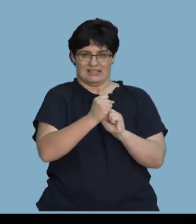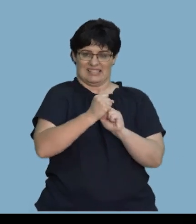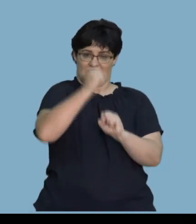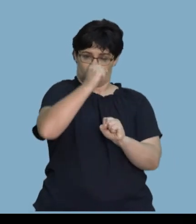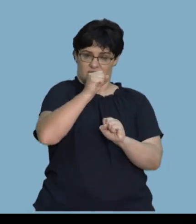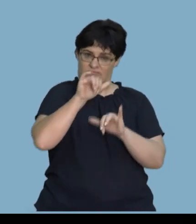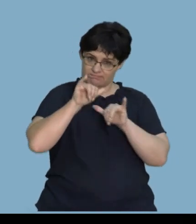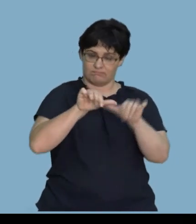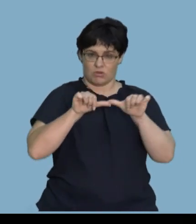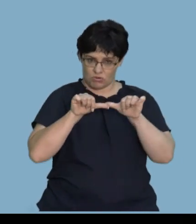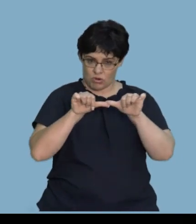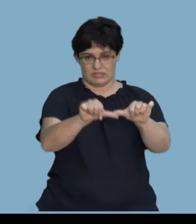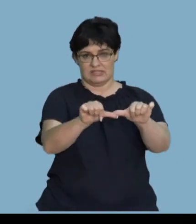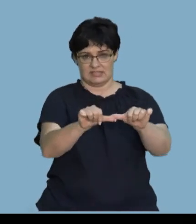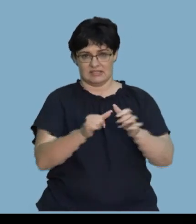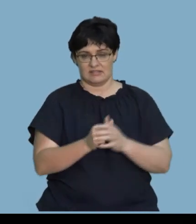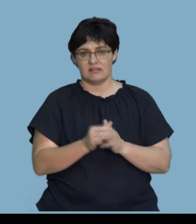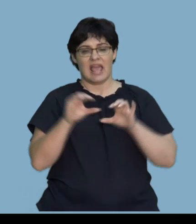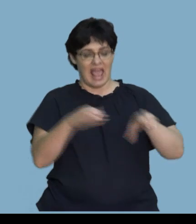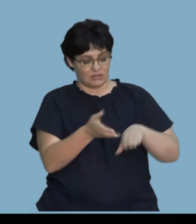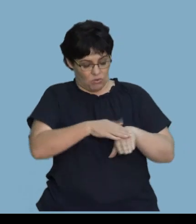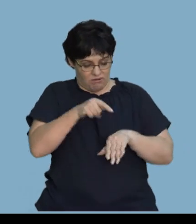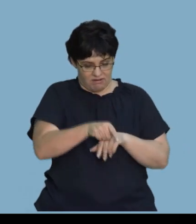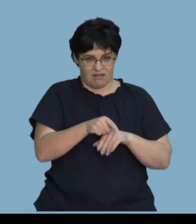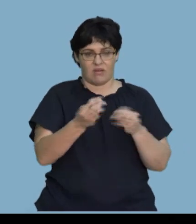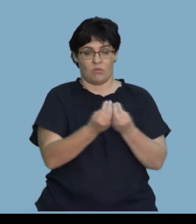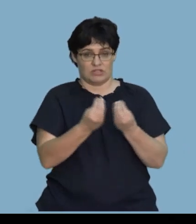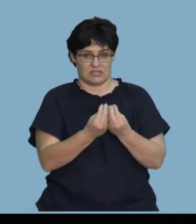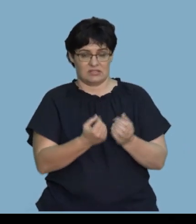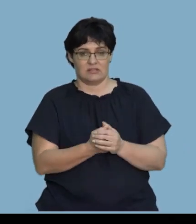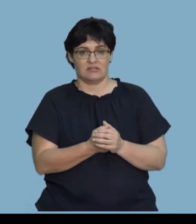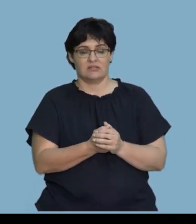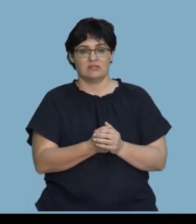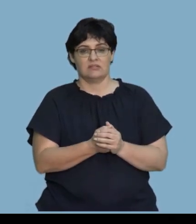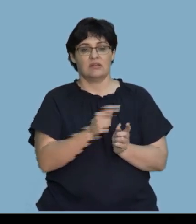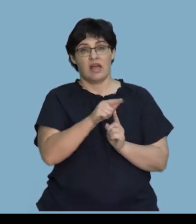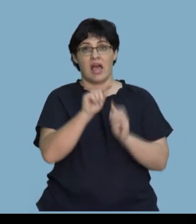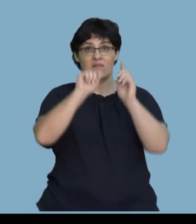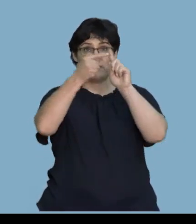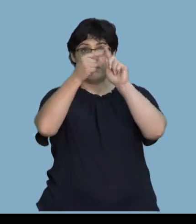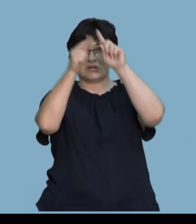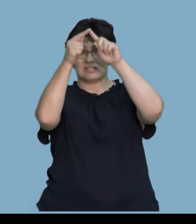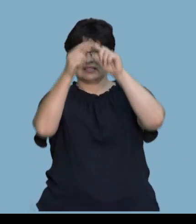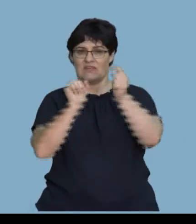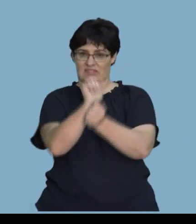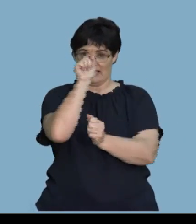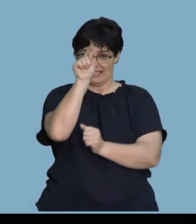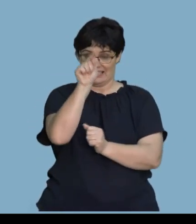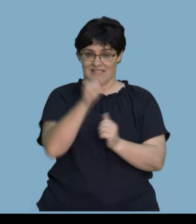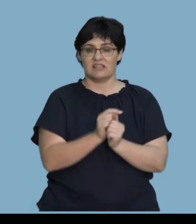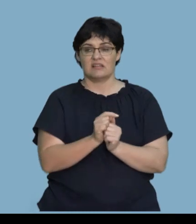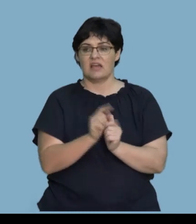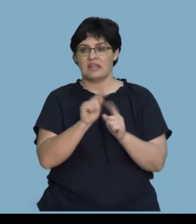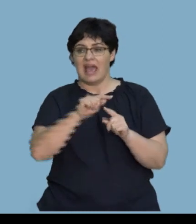is on that string acting on the object, right? Which is attached to a fixed point, right? Another sphere X carrying